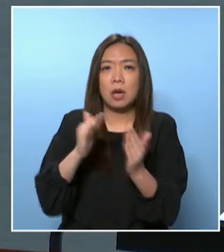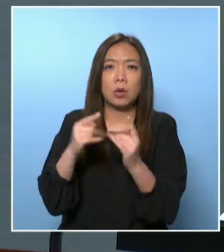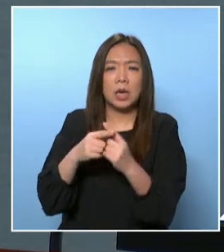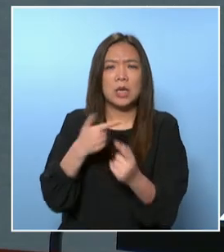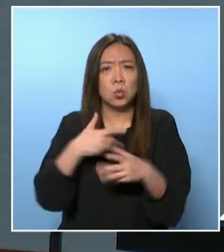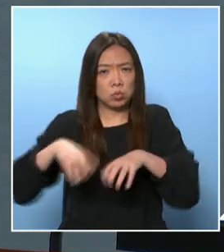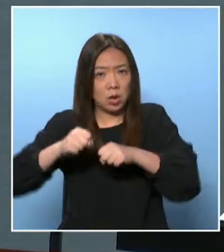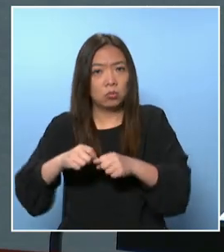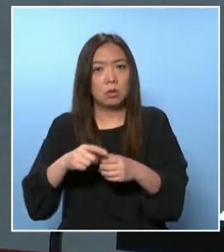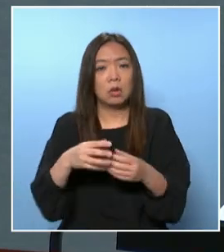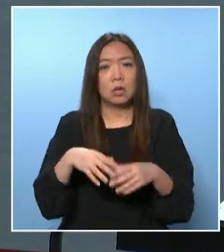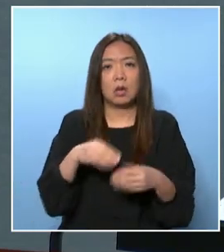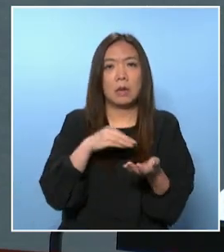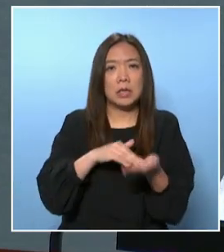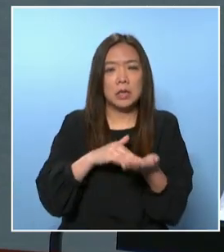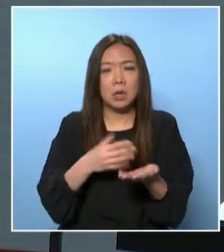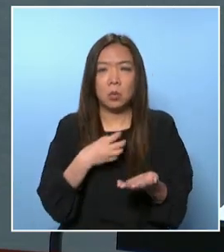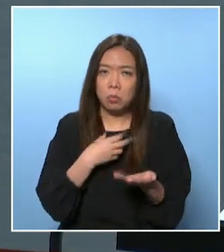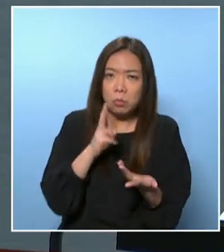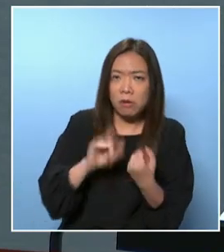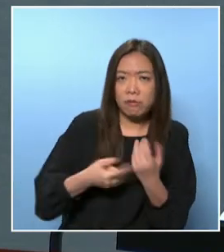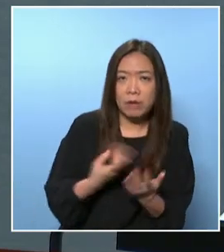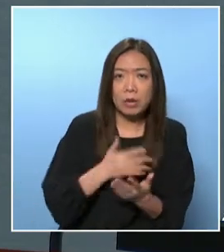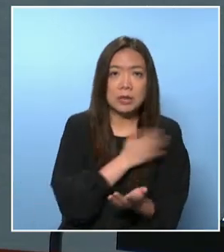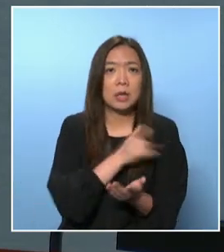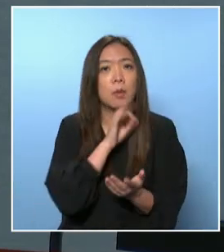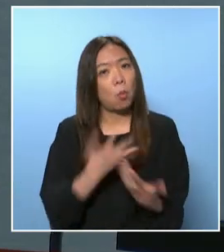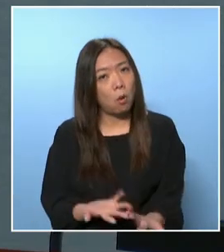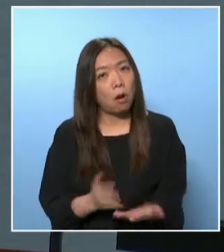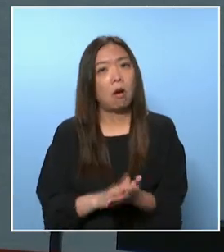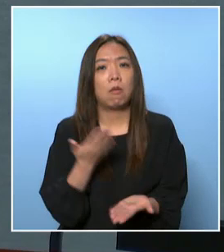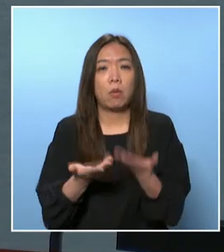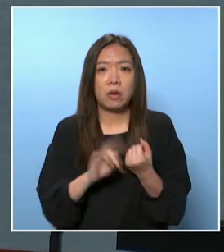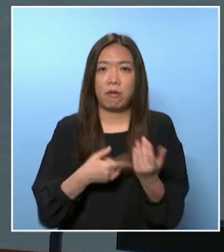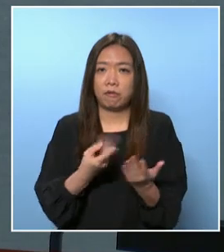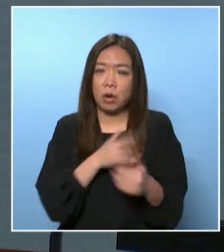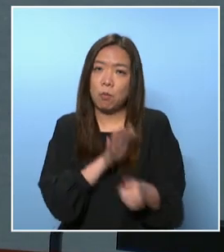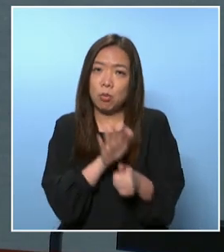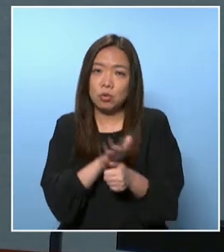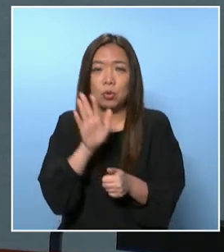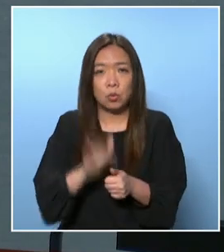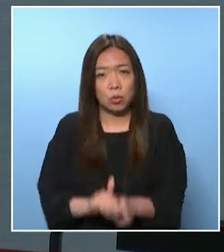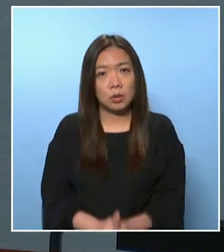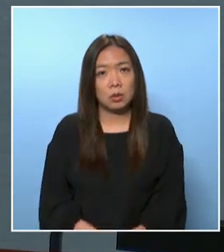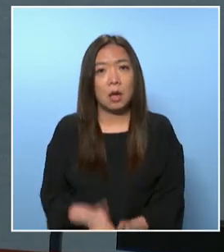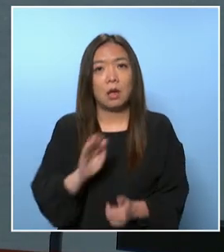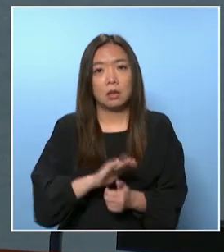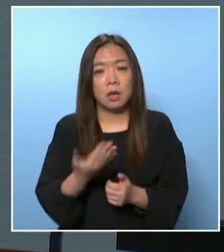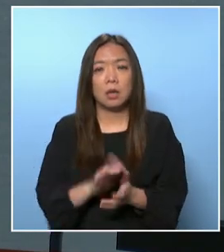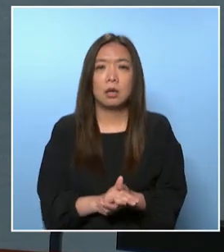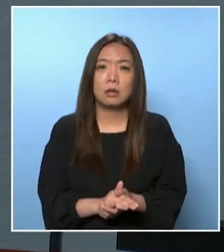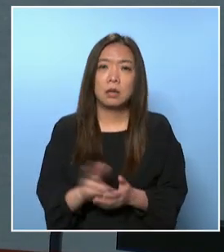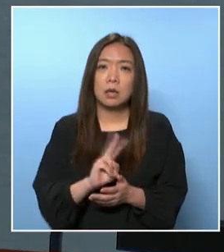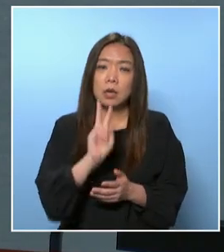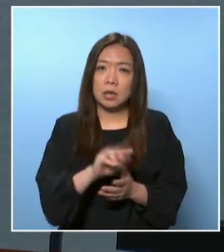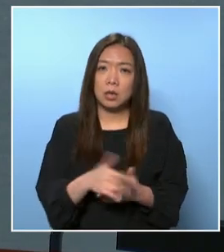family members would insist that resuscitation has to take place. And the rescue personnel might be worried about the legal liability.